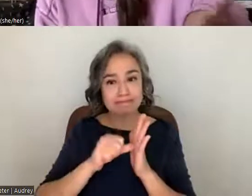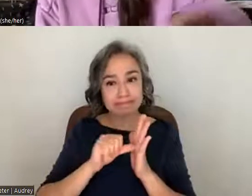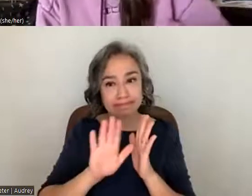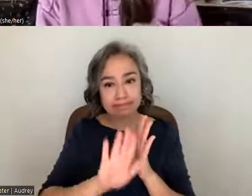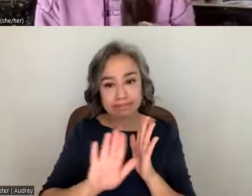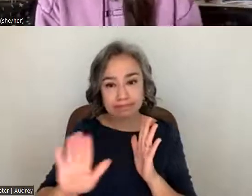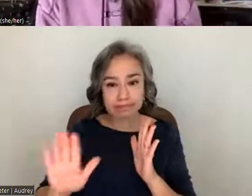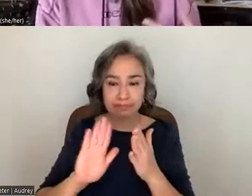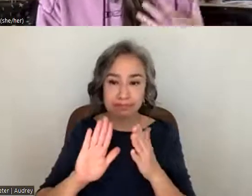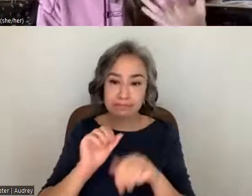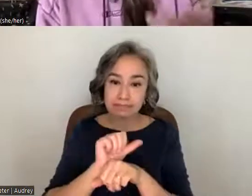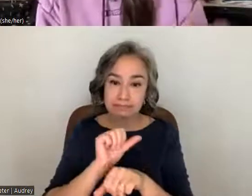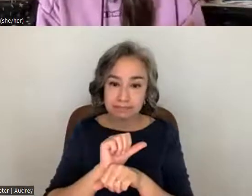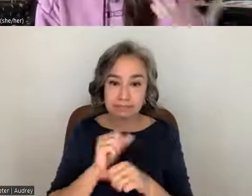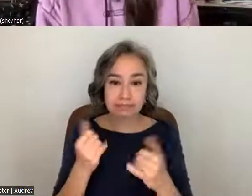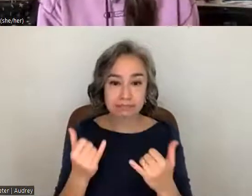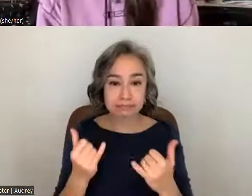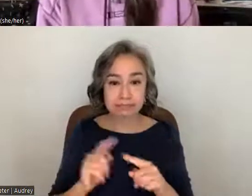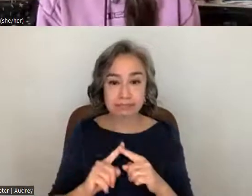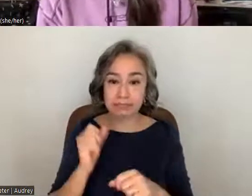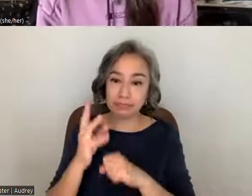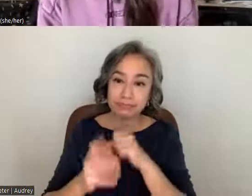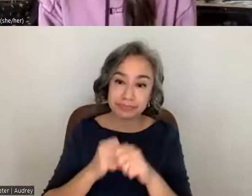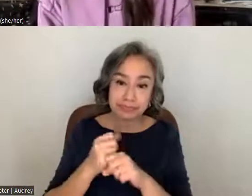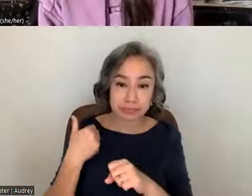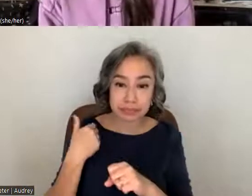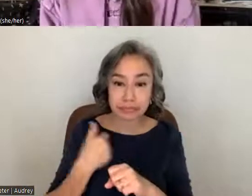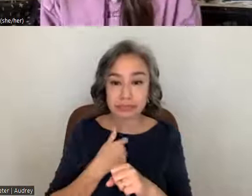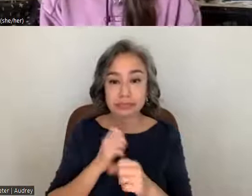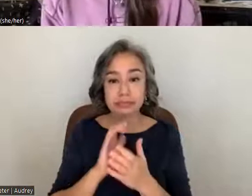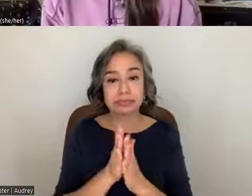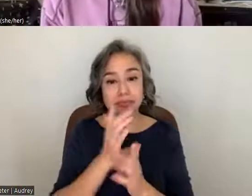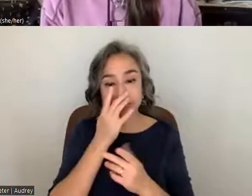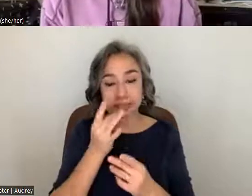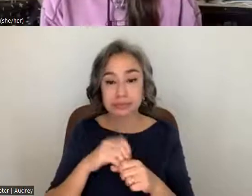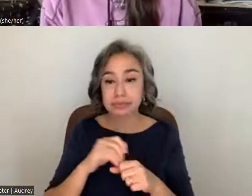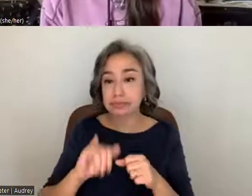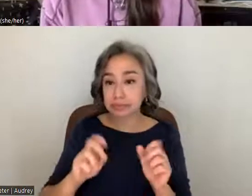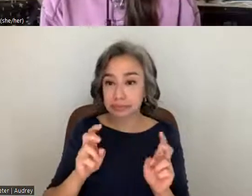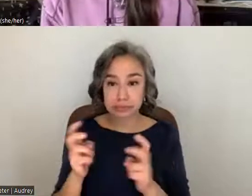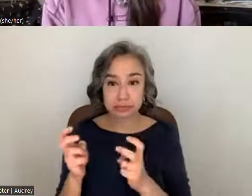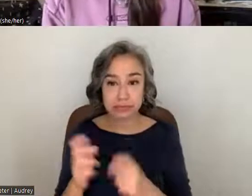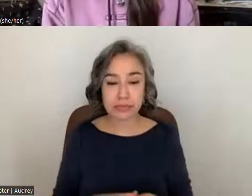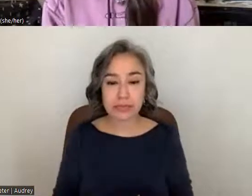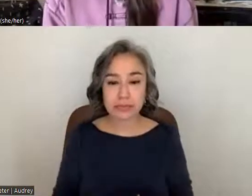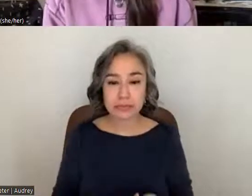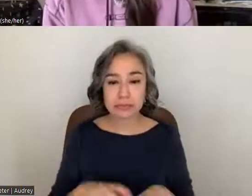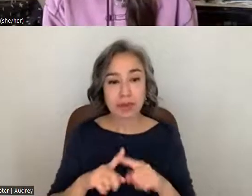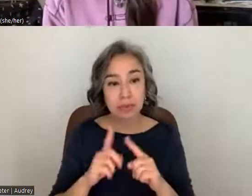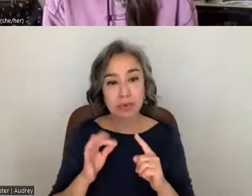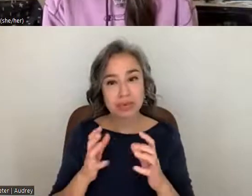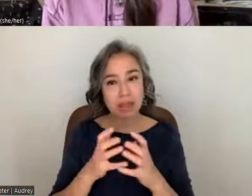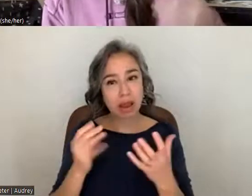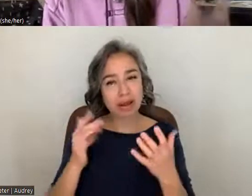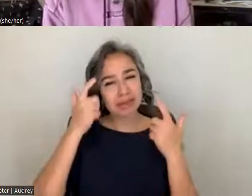is years ago about what got me really interested in this topic. But there was a lot of